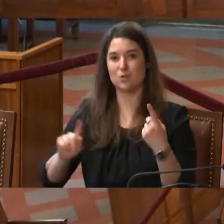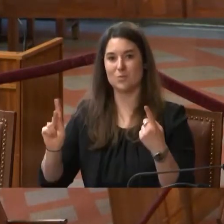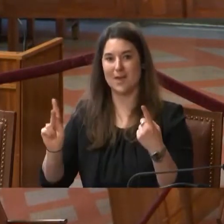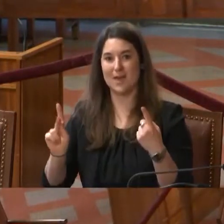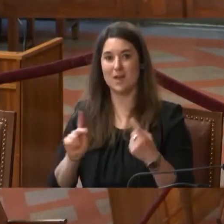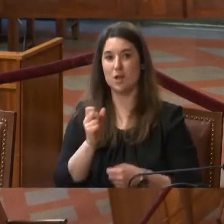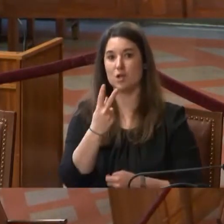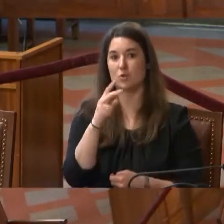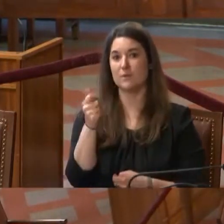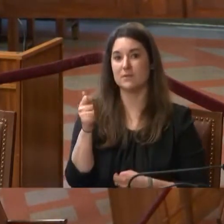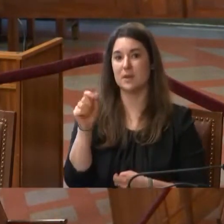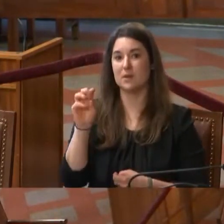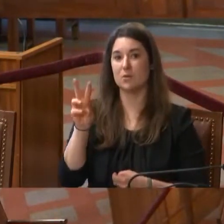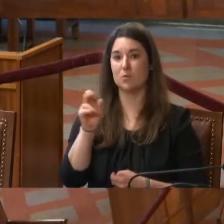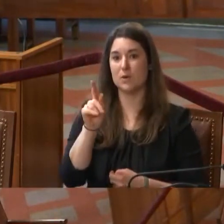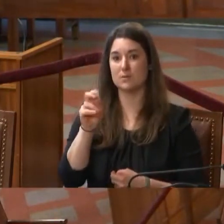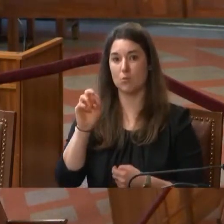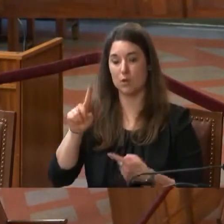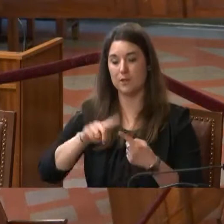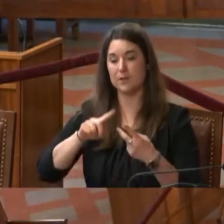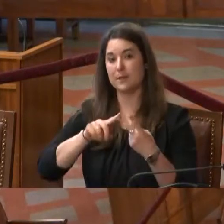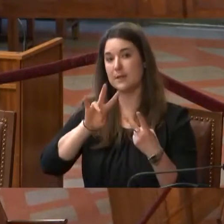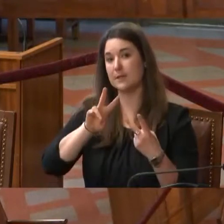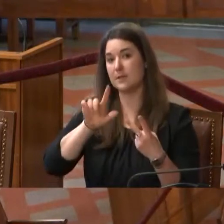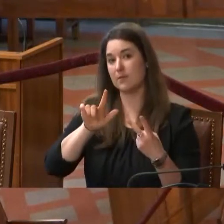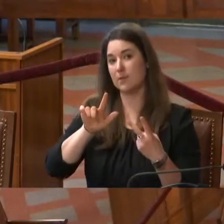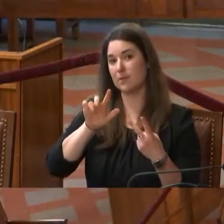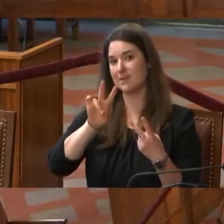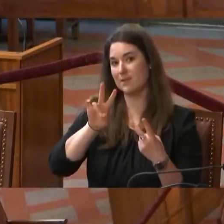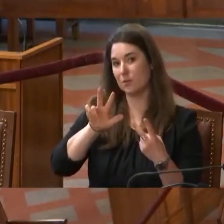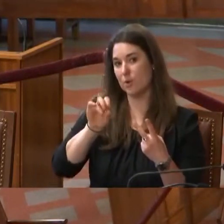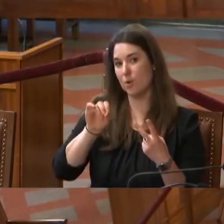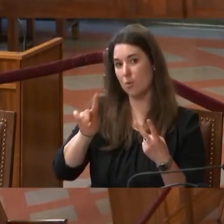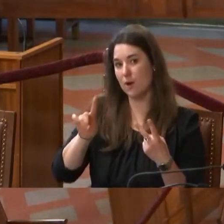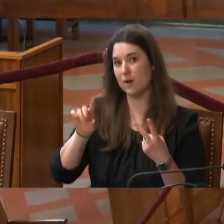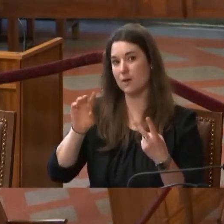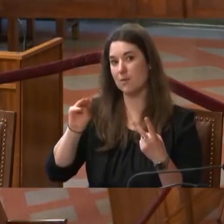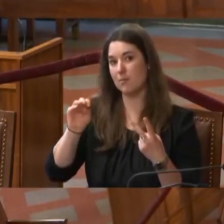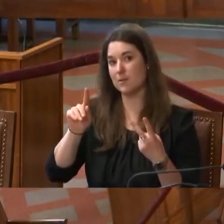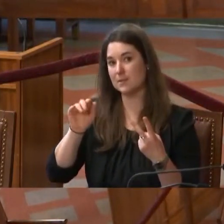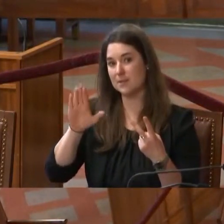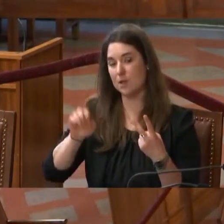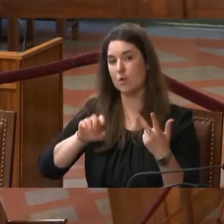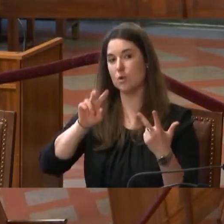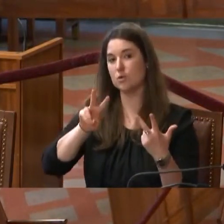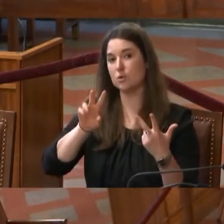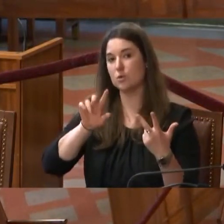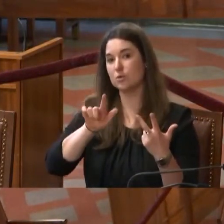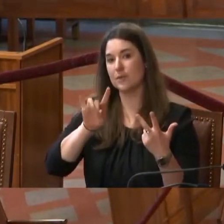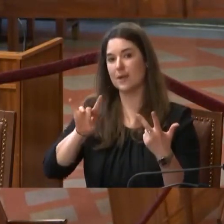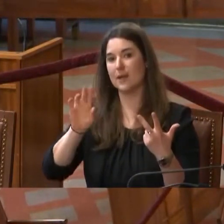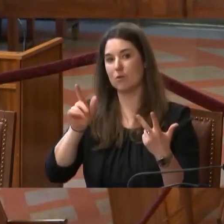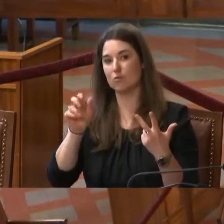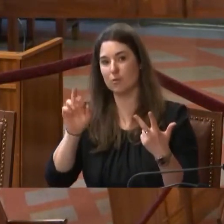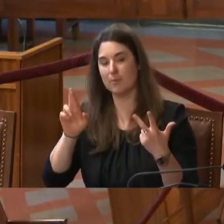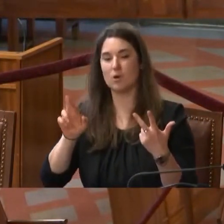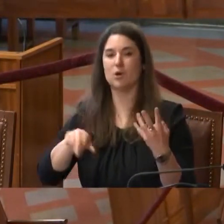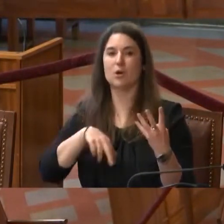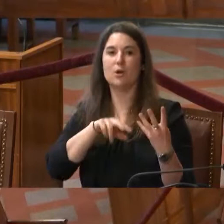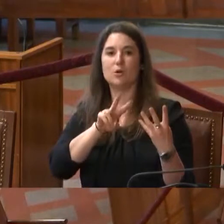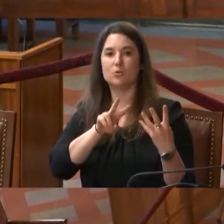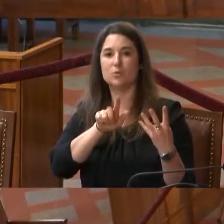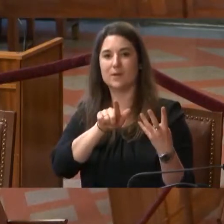1210 Westmoreland, 7301 Monticello, 228 Kramer, 2922